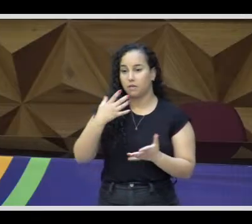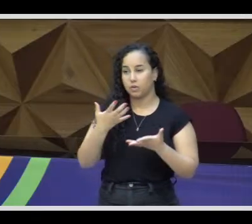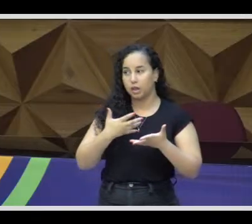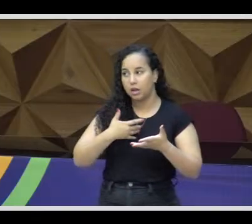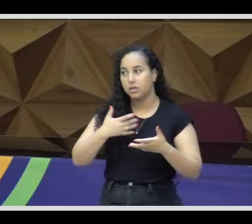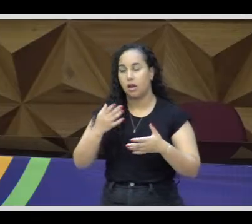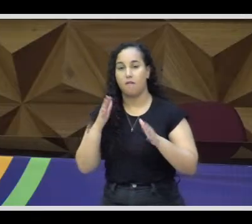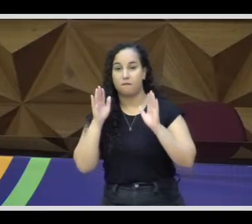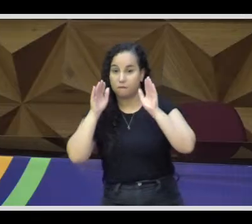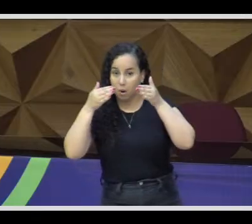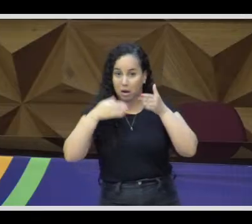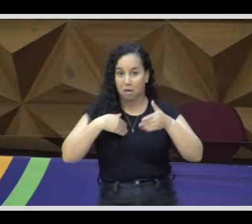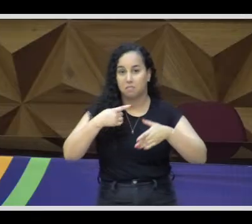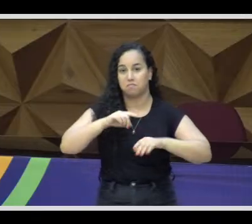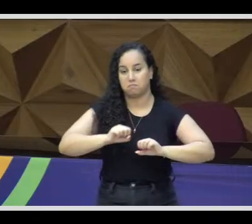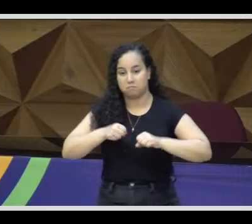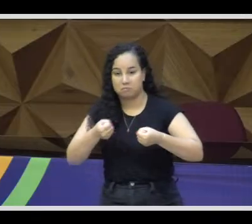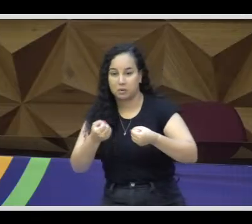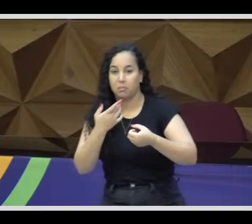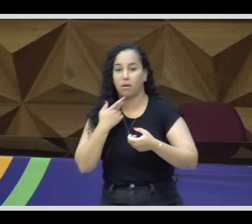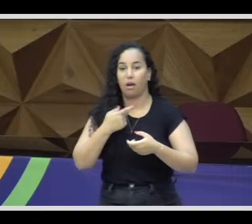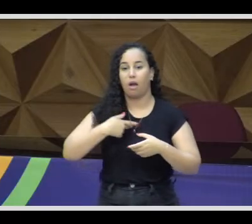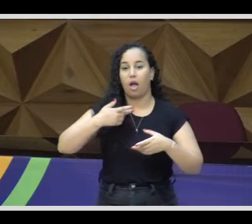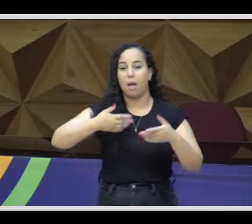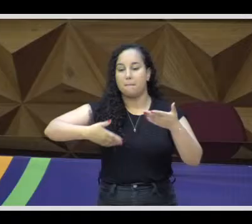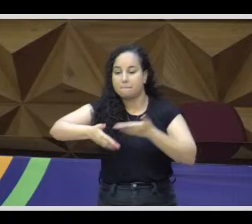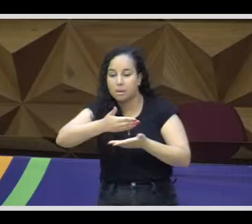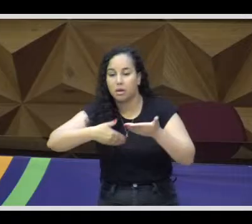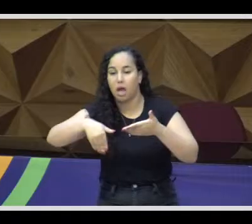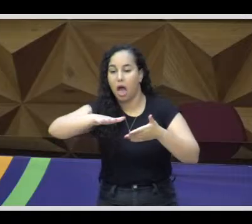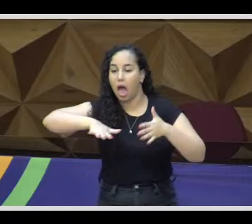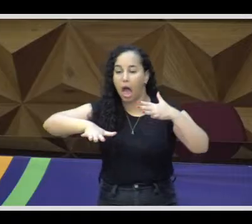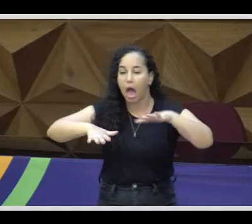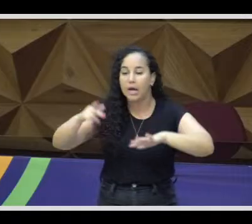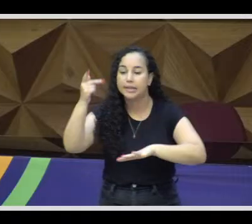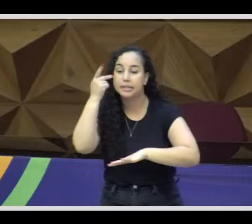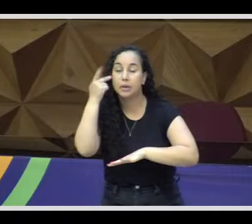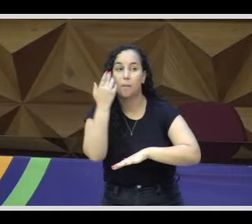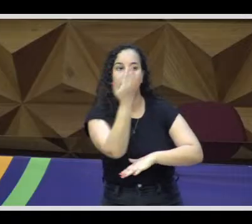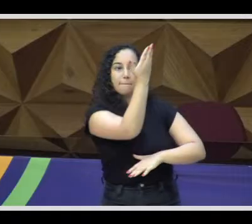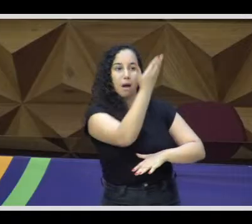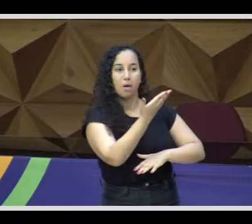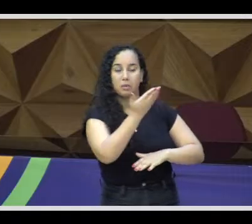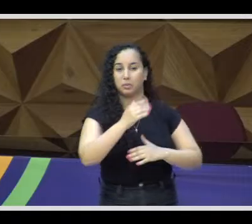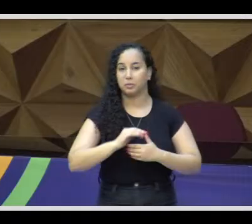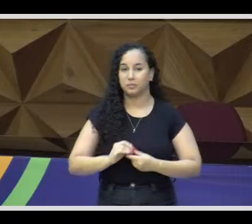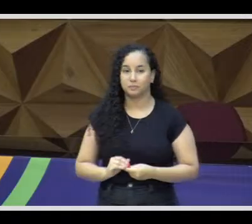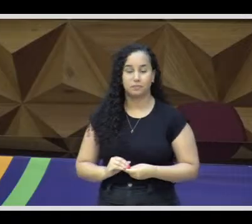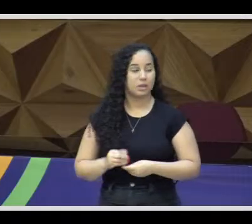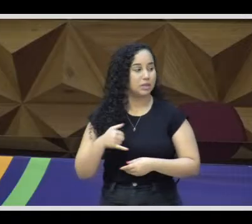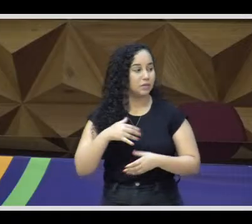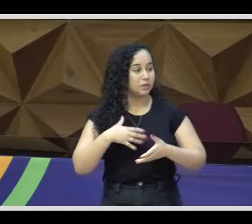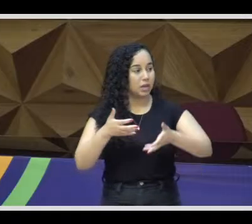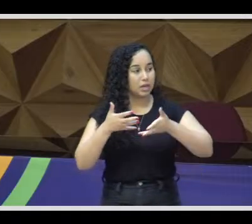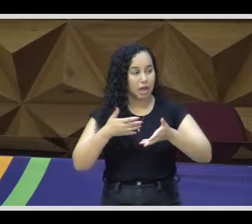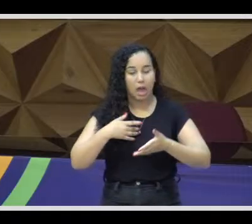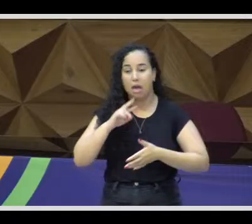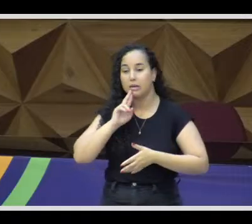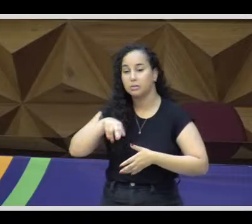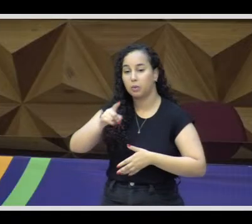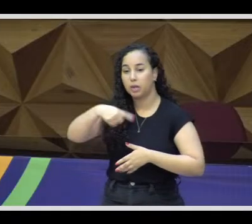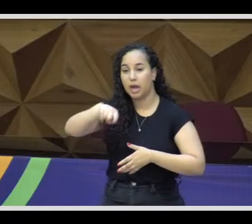focus your energy, go to the swing areas in the municipalities. So in order to answer those kind of questions and